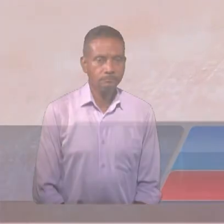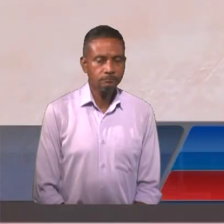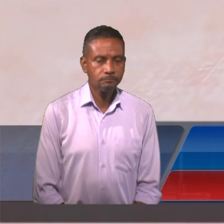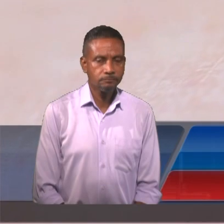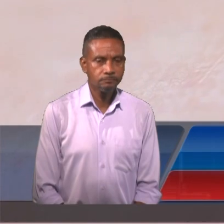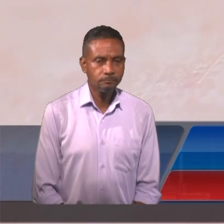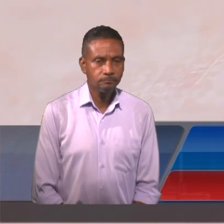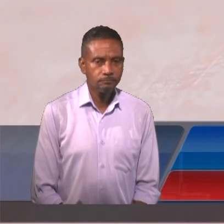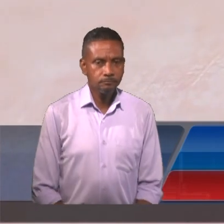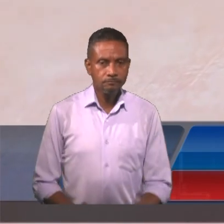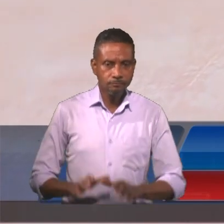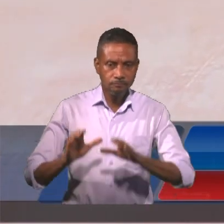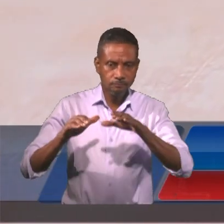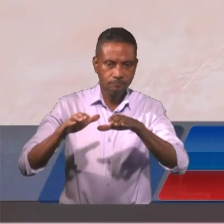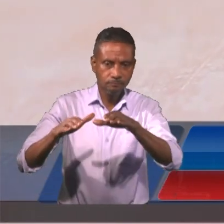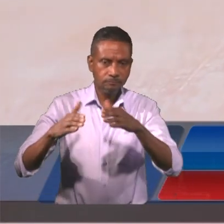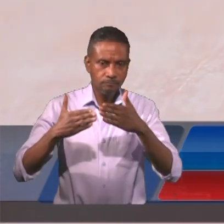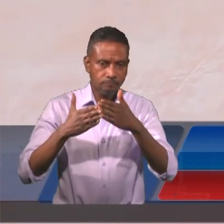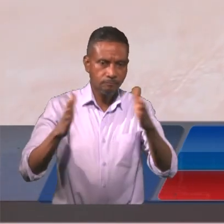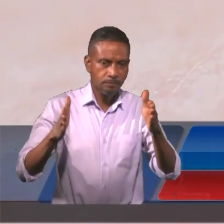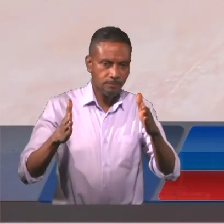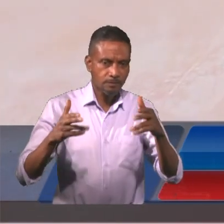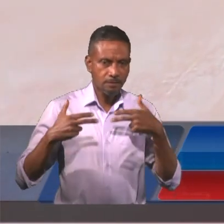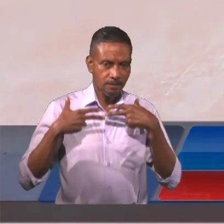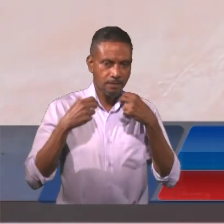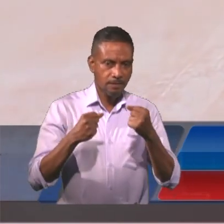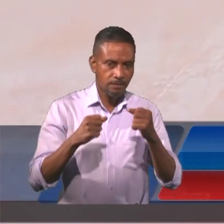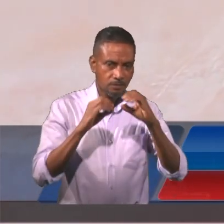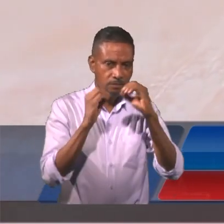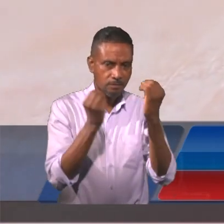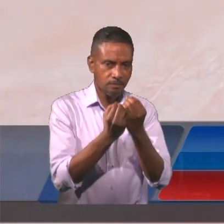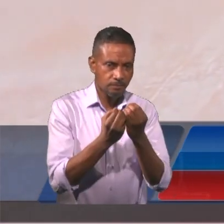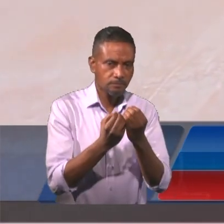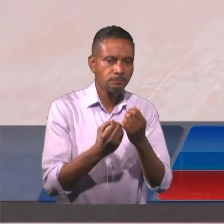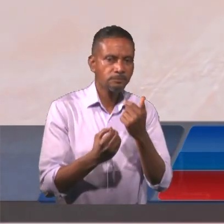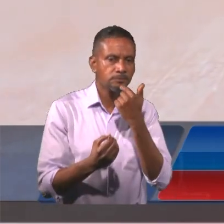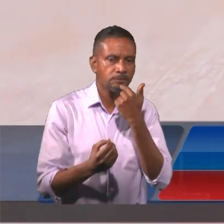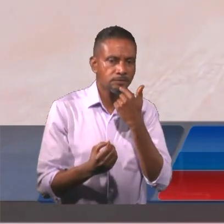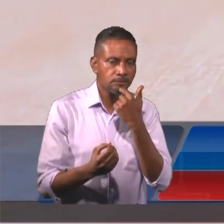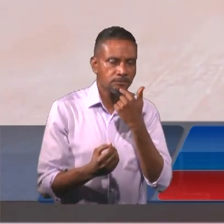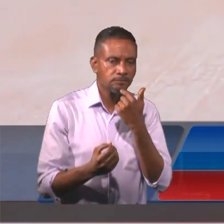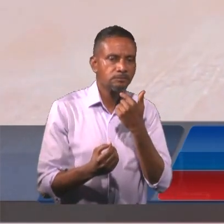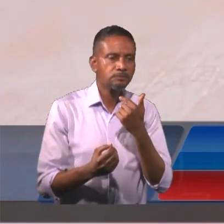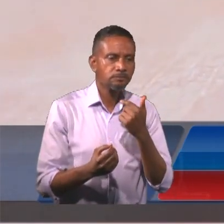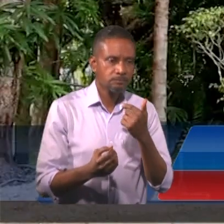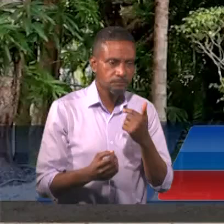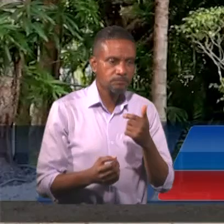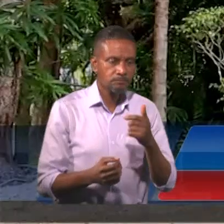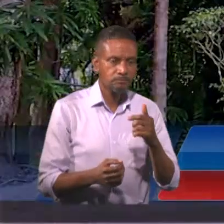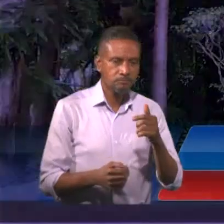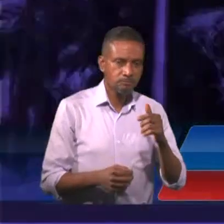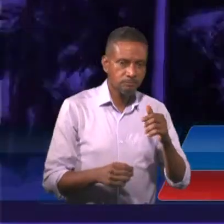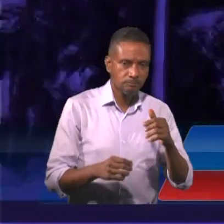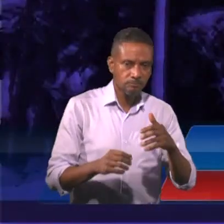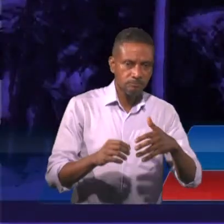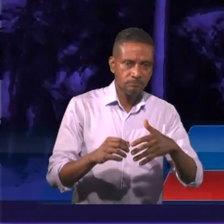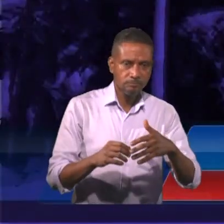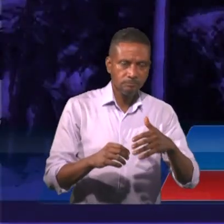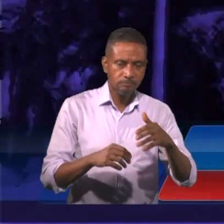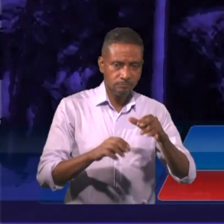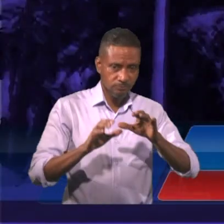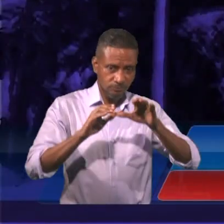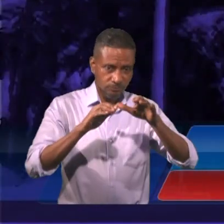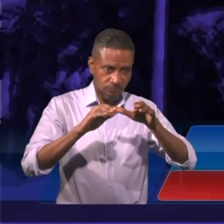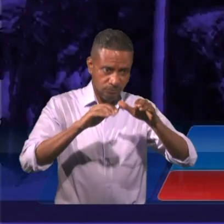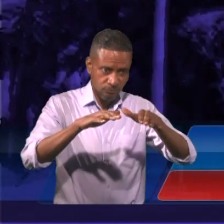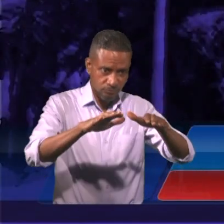The Caribbean Public Health Agency, CARPHA, says the region of the Americas has seen a 200-fold increase in suspected